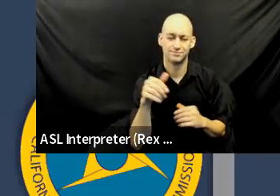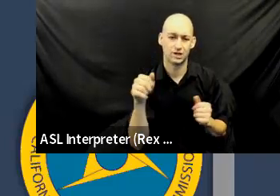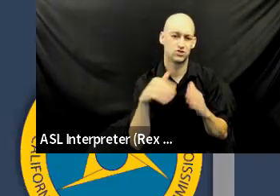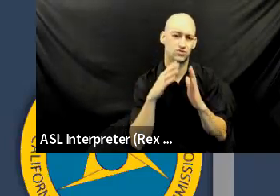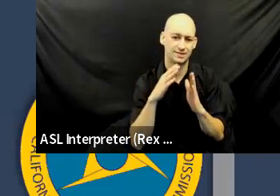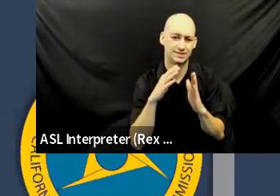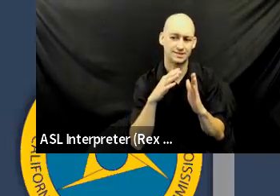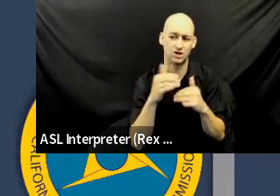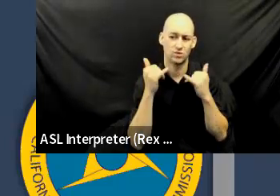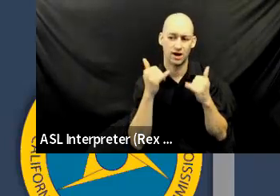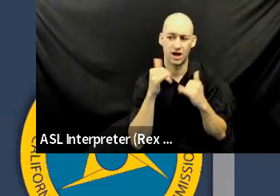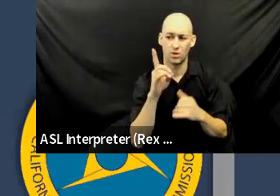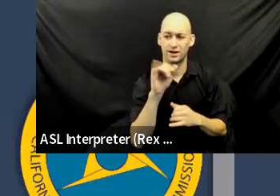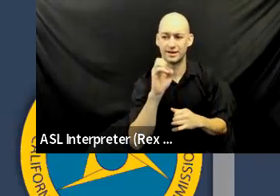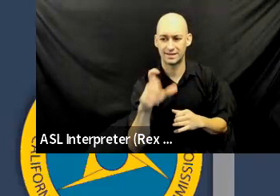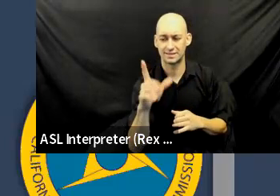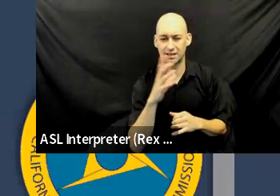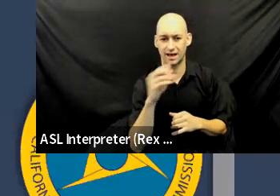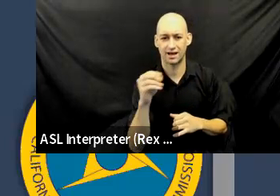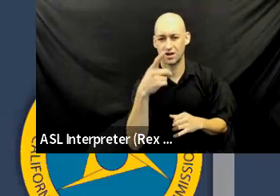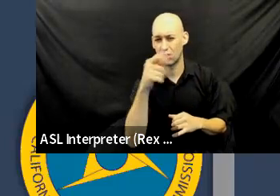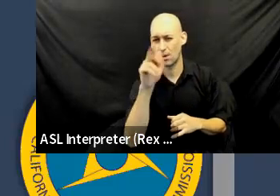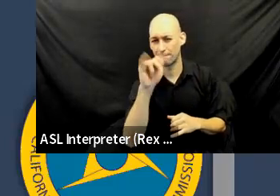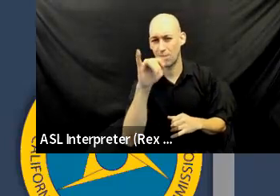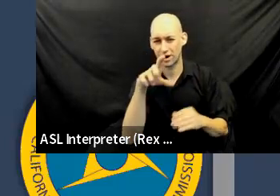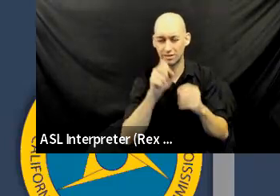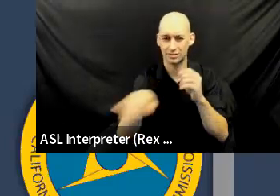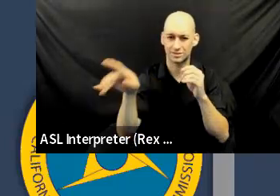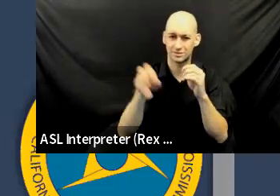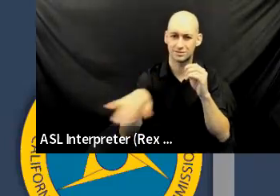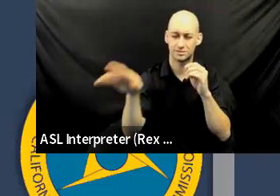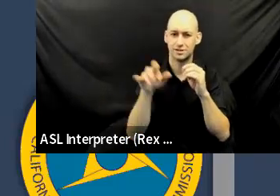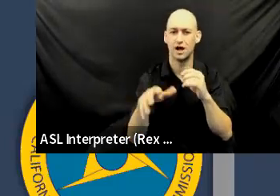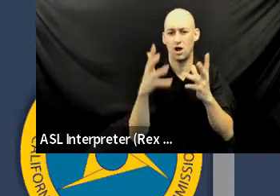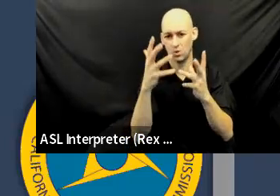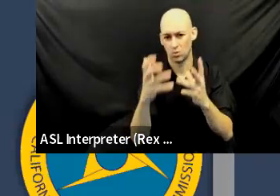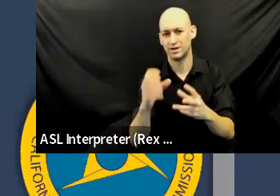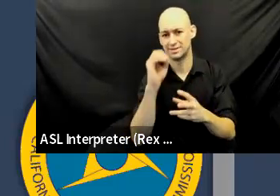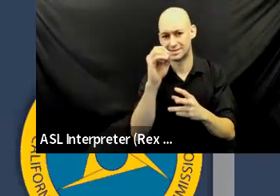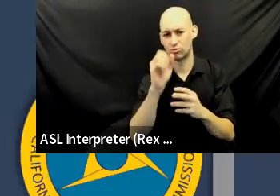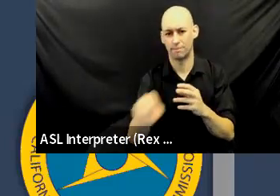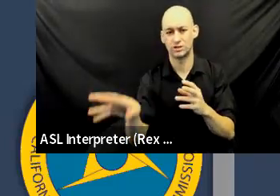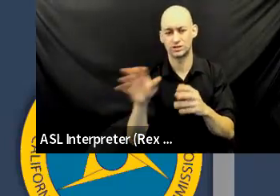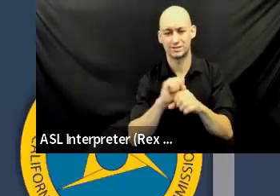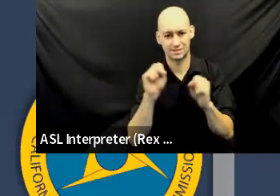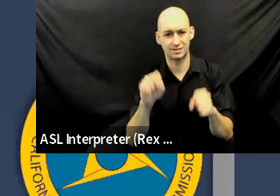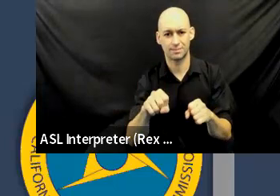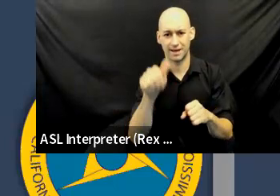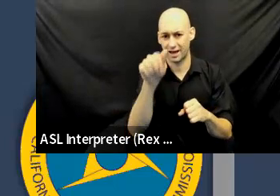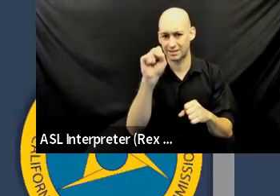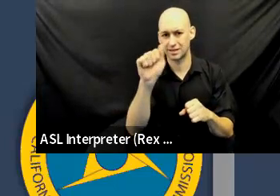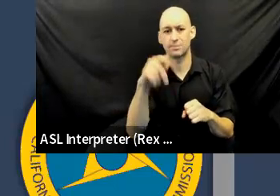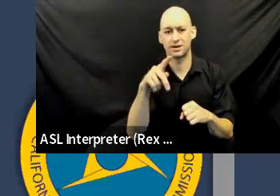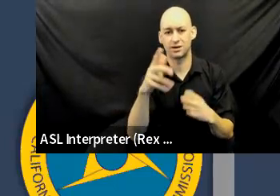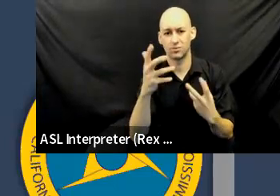the current diesel and the particulate matters, and we want to start implementing that zero emission system as soon as we